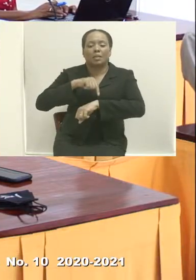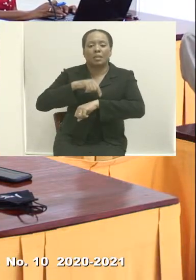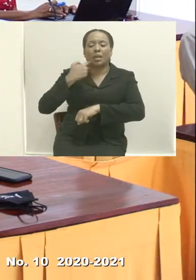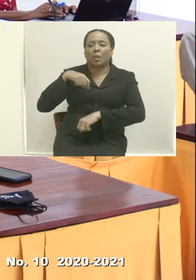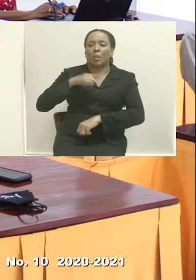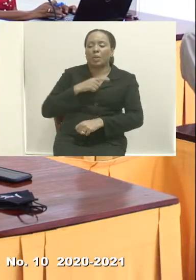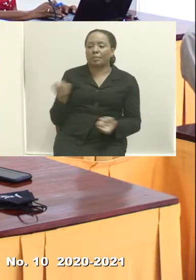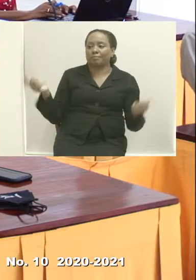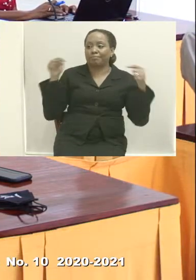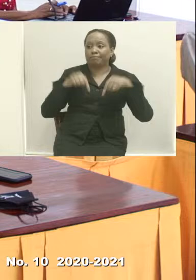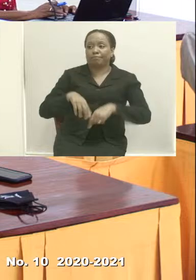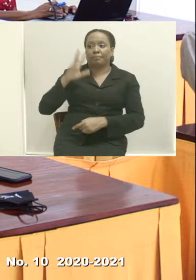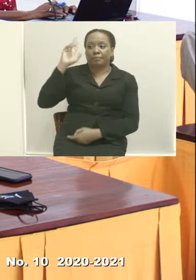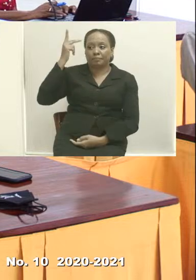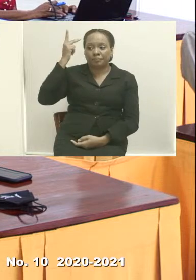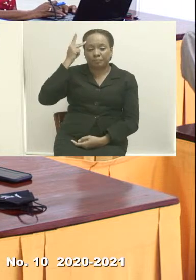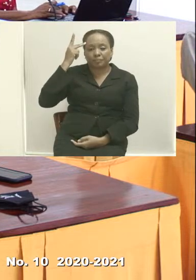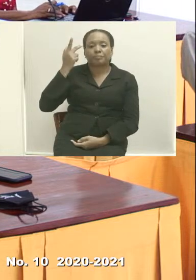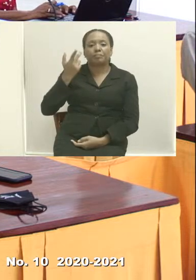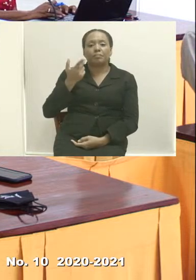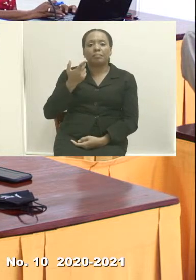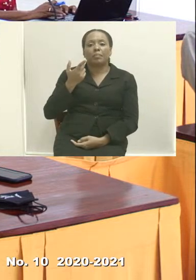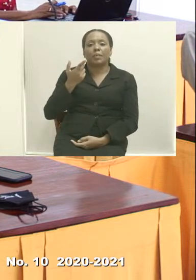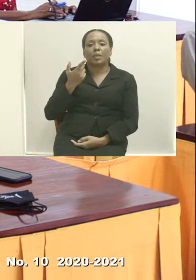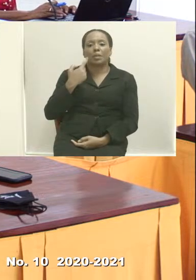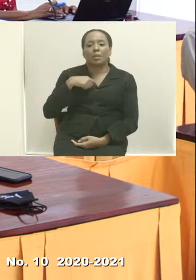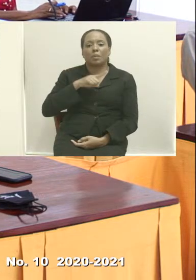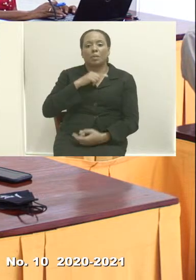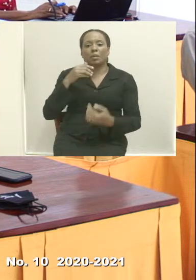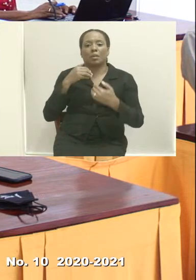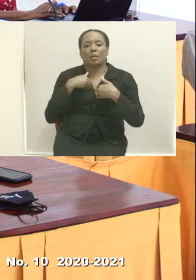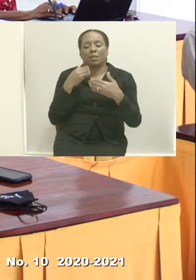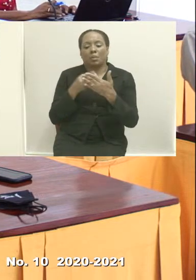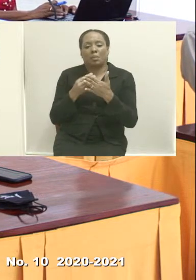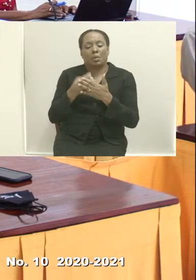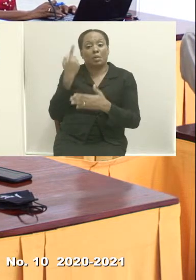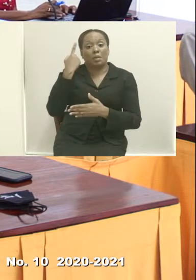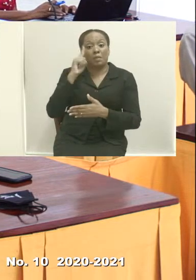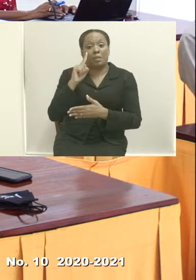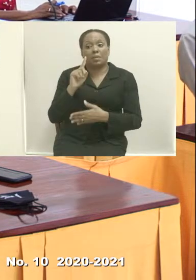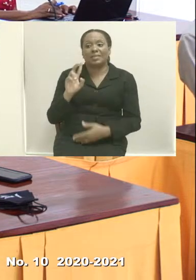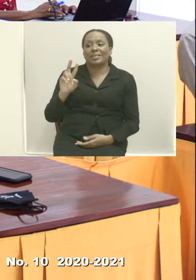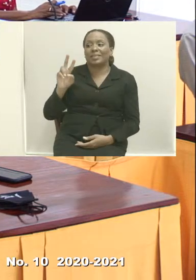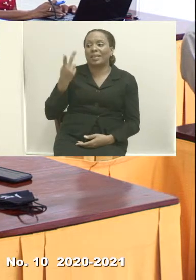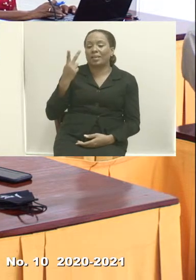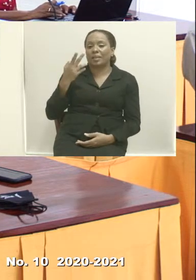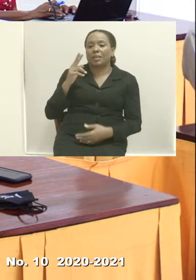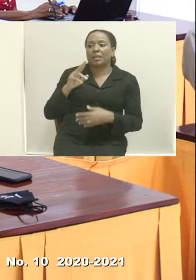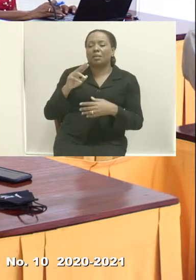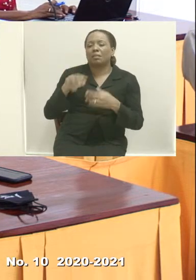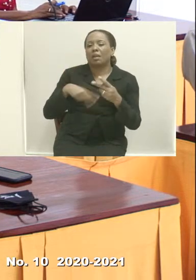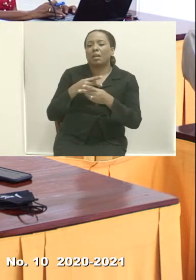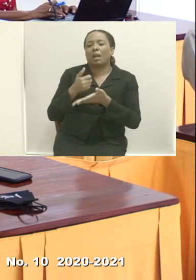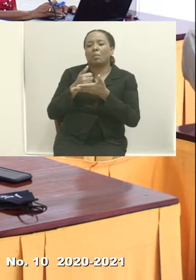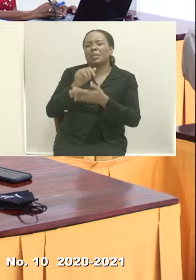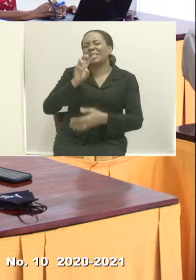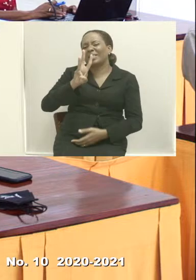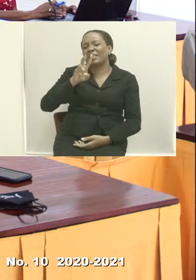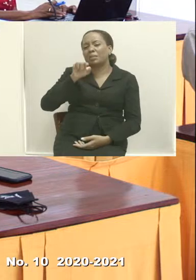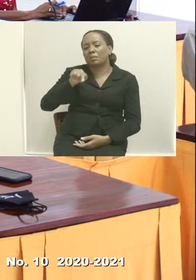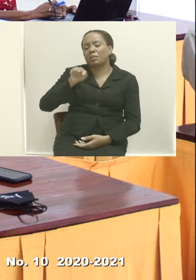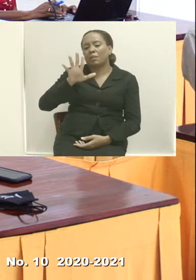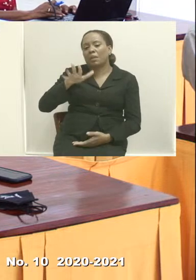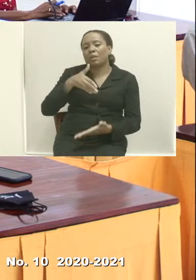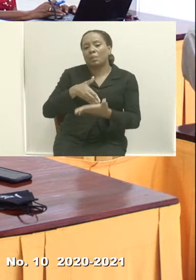second supplementary for this type of assistance, and it was in the sum of $6 million. I said at that